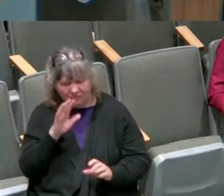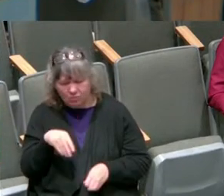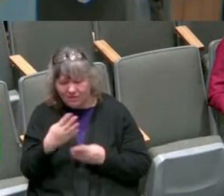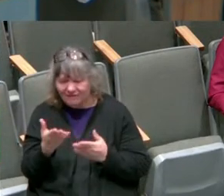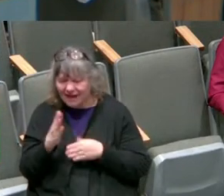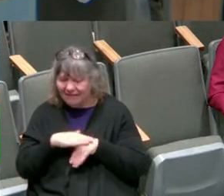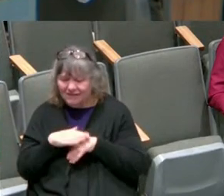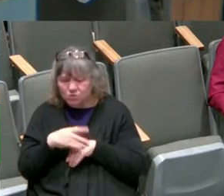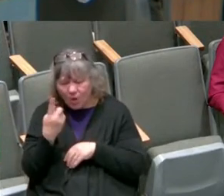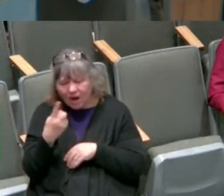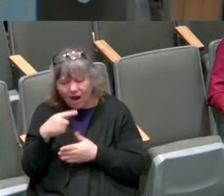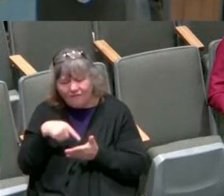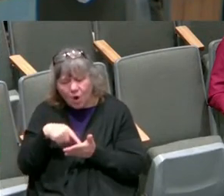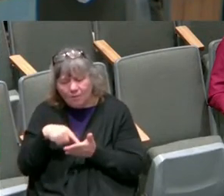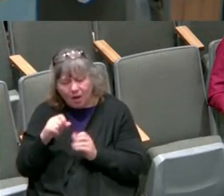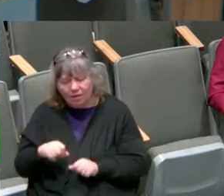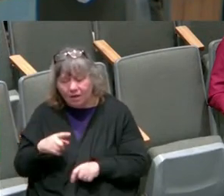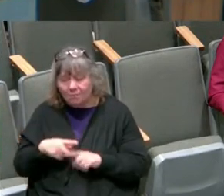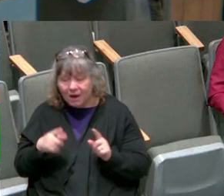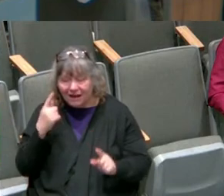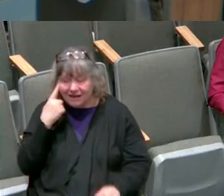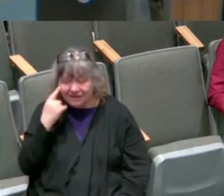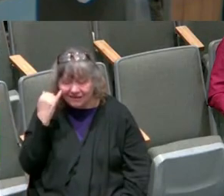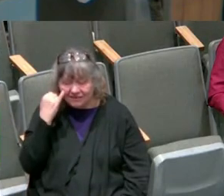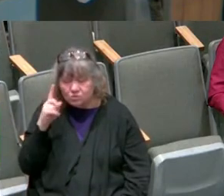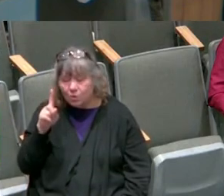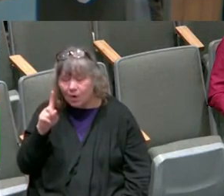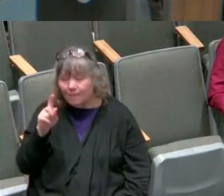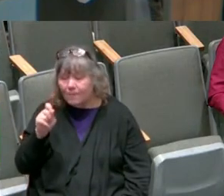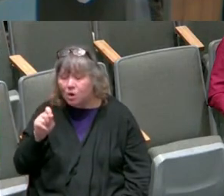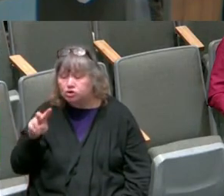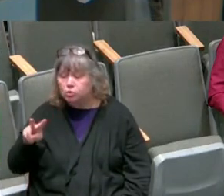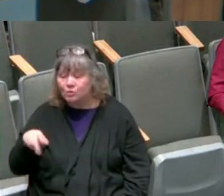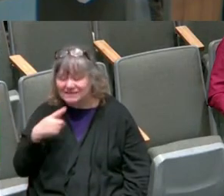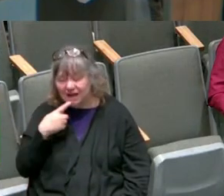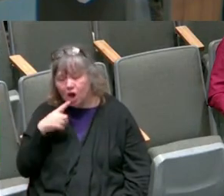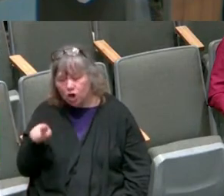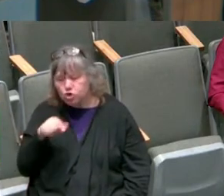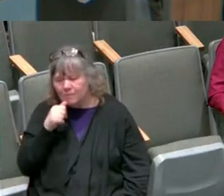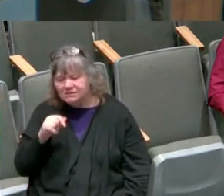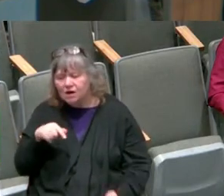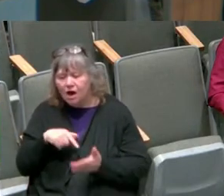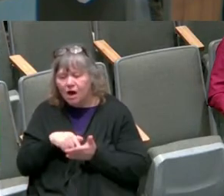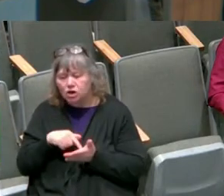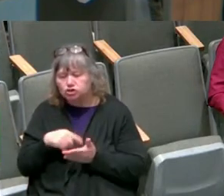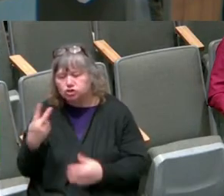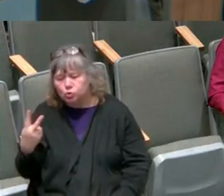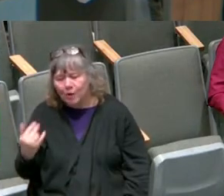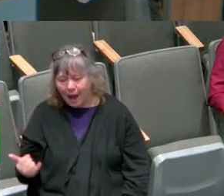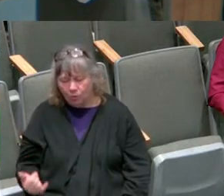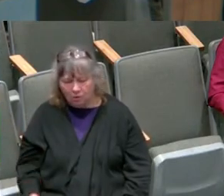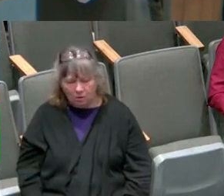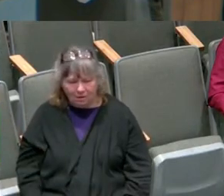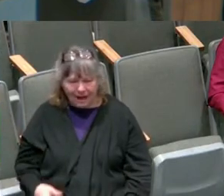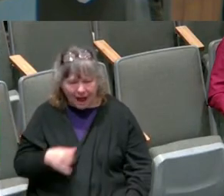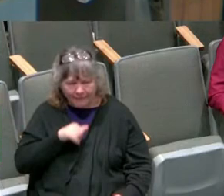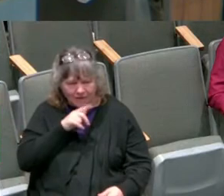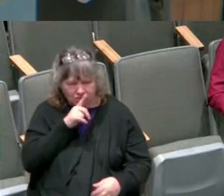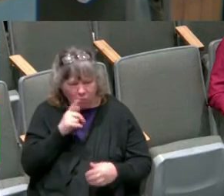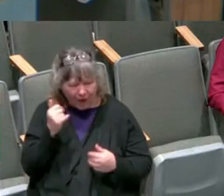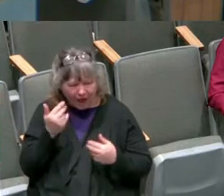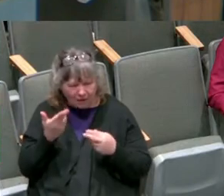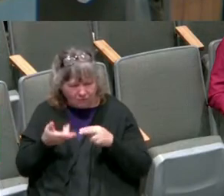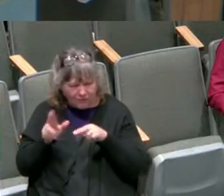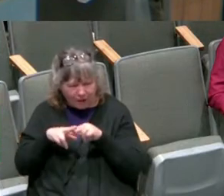at least one affordable unit but if it's 1.2 and we tell them well you got to provide two affordable units now I'm not sure why we're